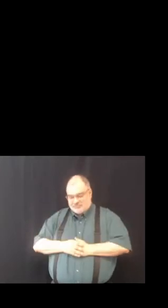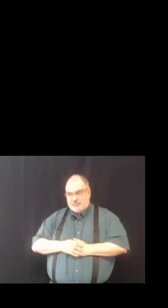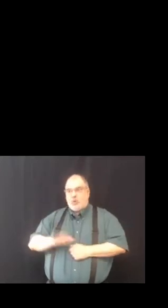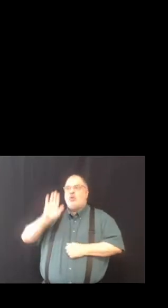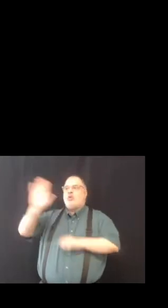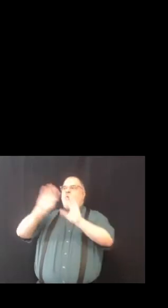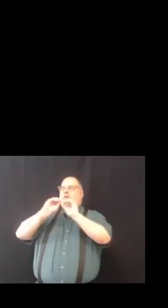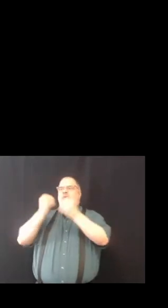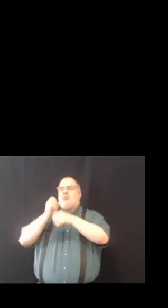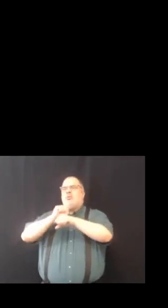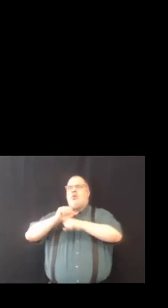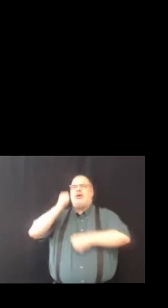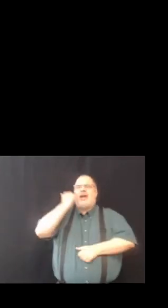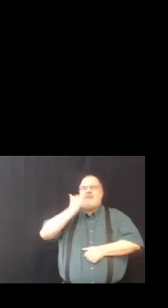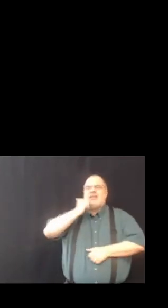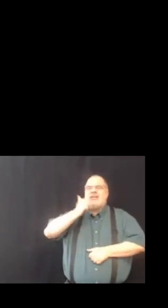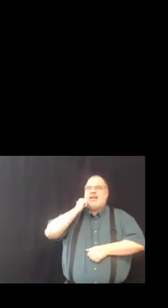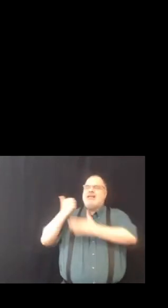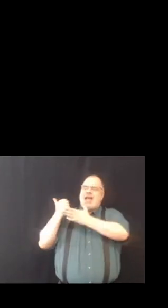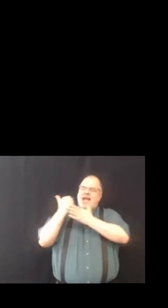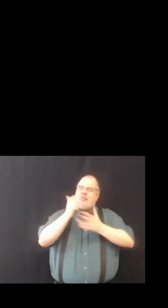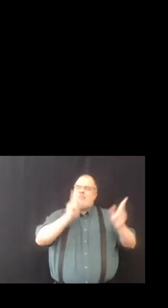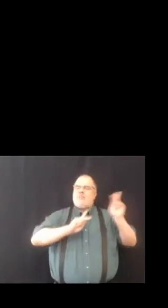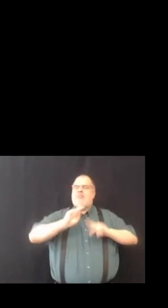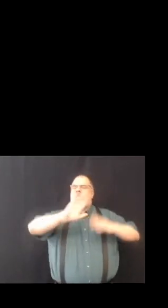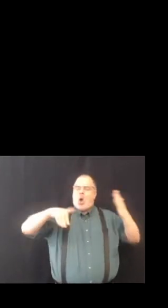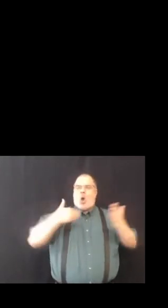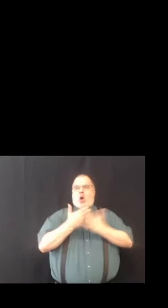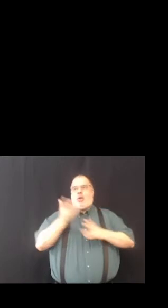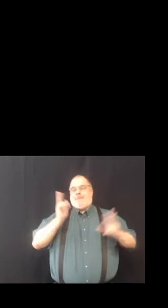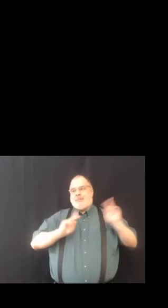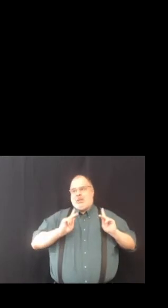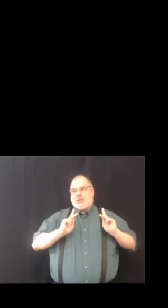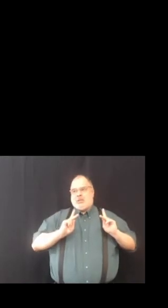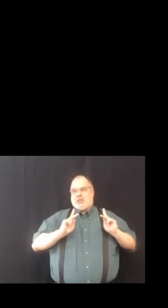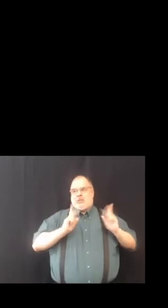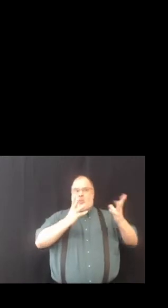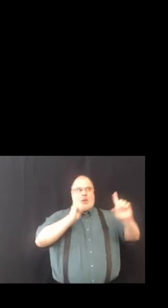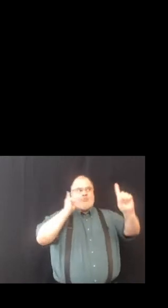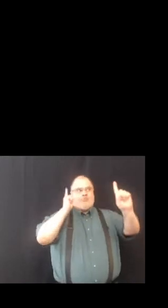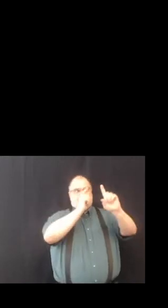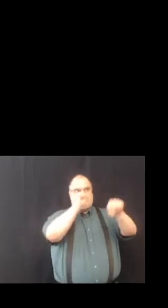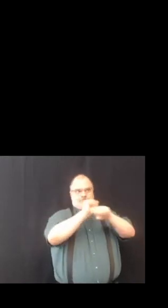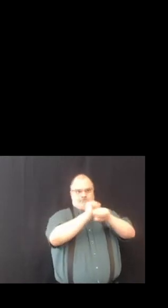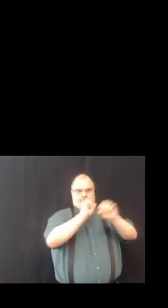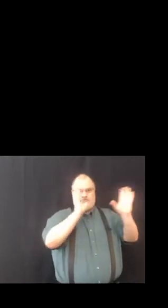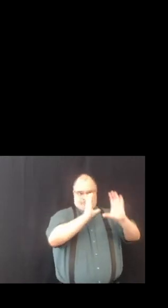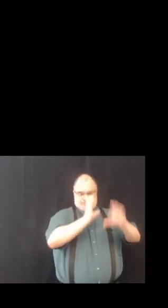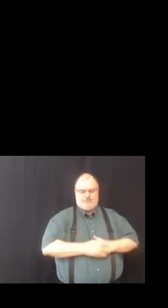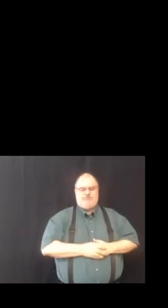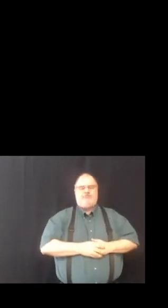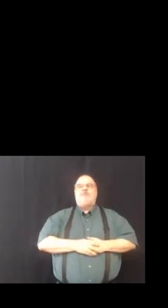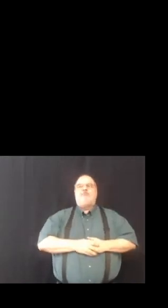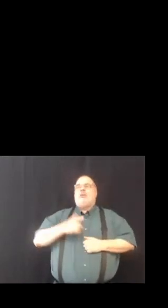every day to help with the employment of all people that are looking for jobs. We particularly appreciate the hard work that you're doing for people with